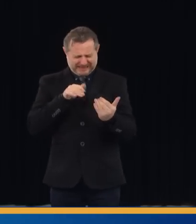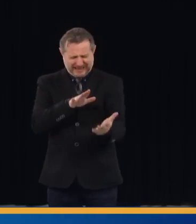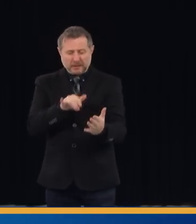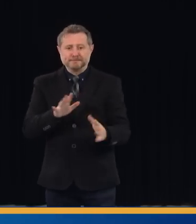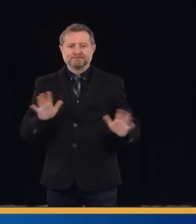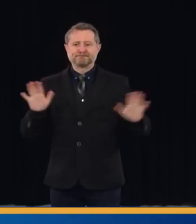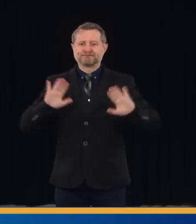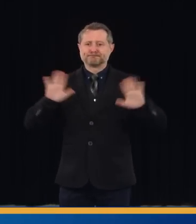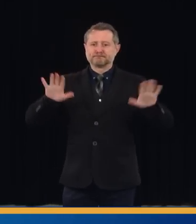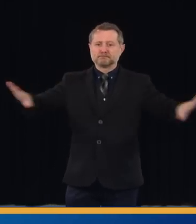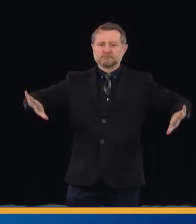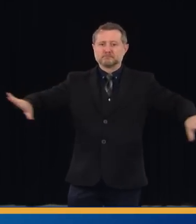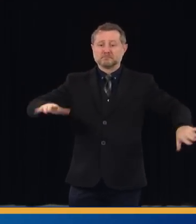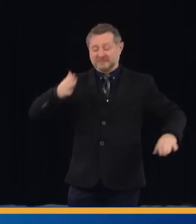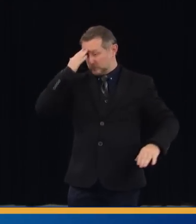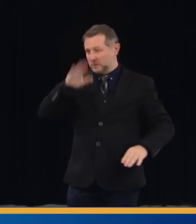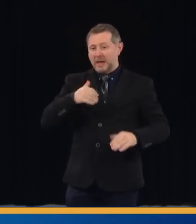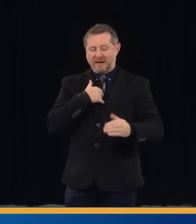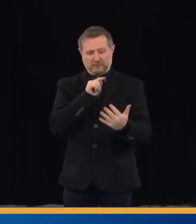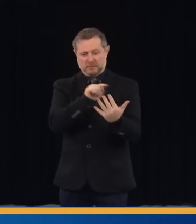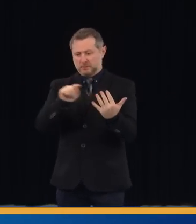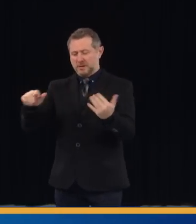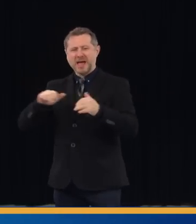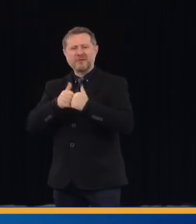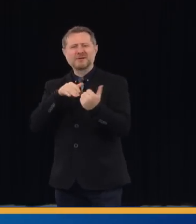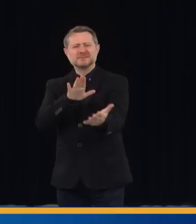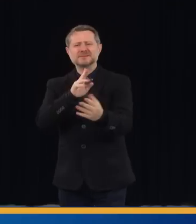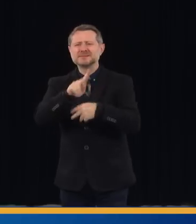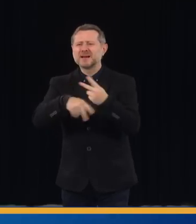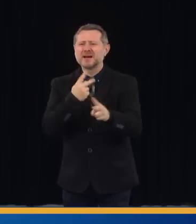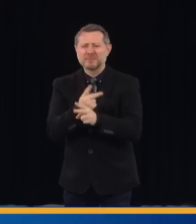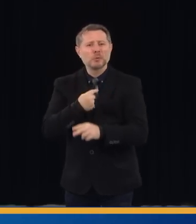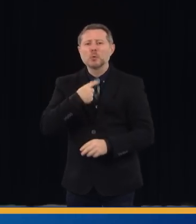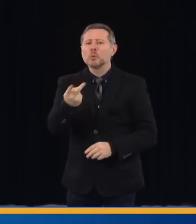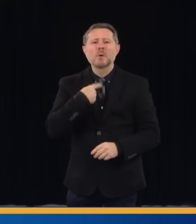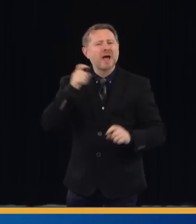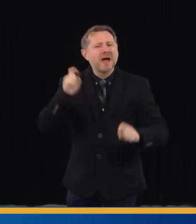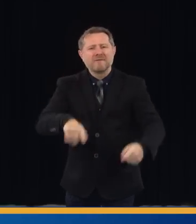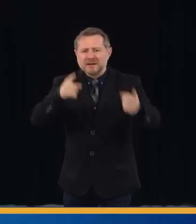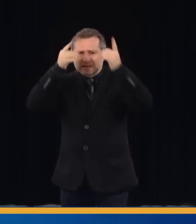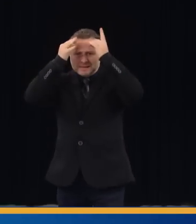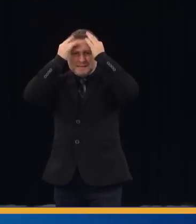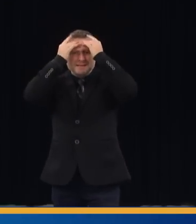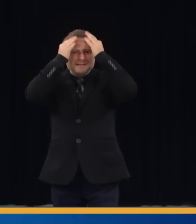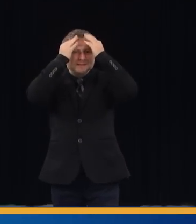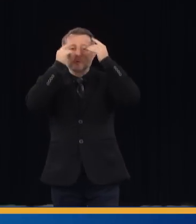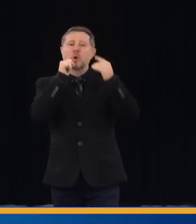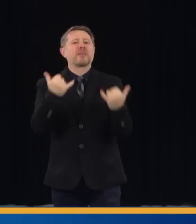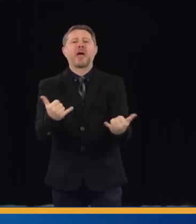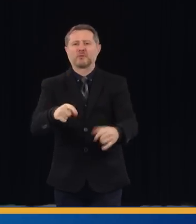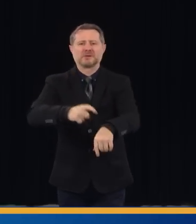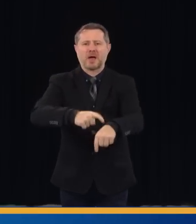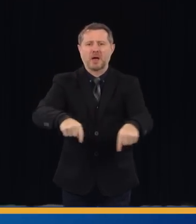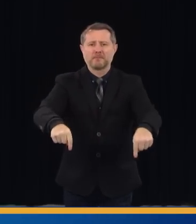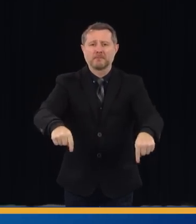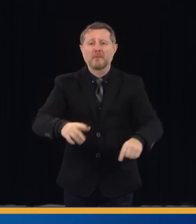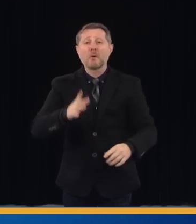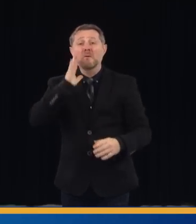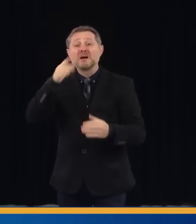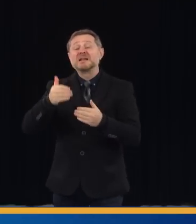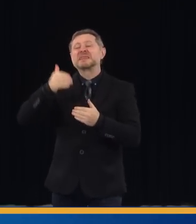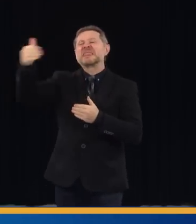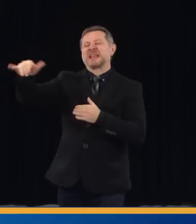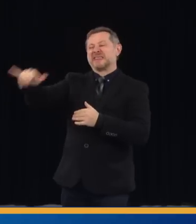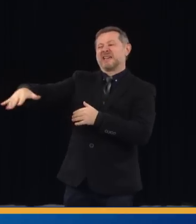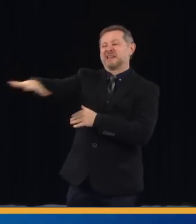of questions that we have to start to think through. But not today. That is the next challenge, I